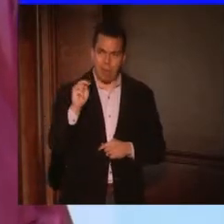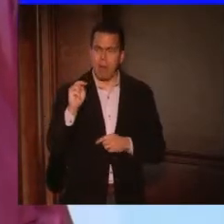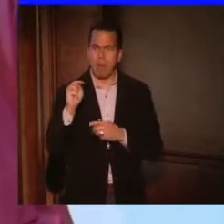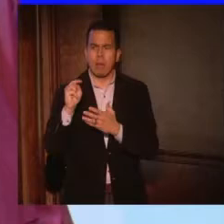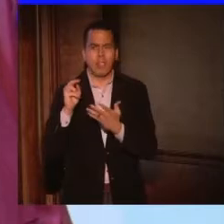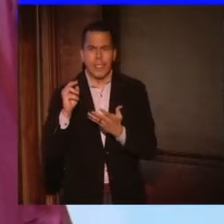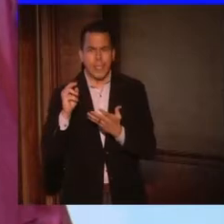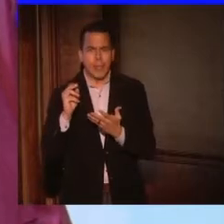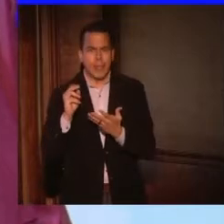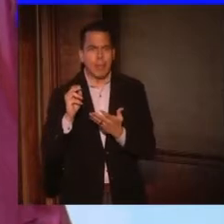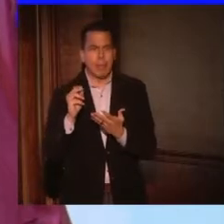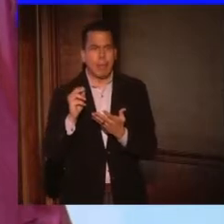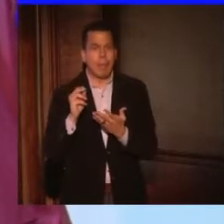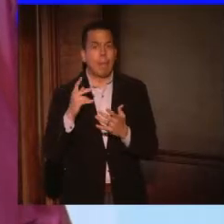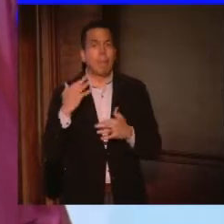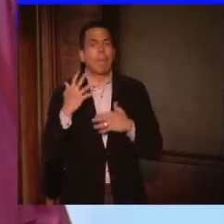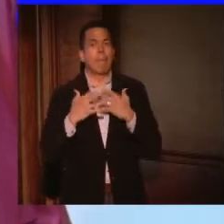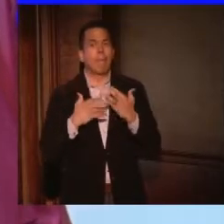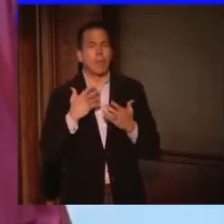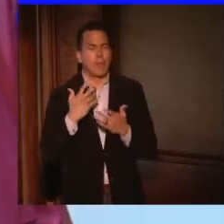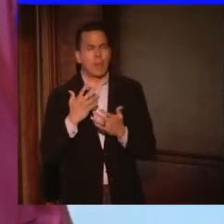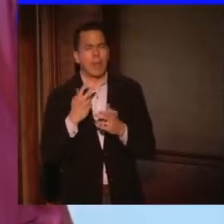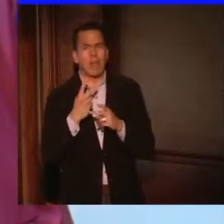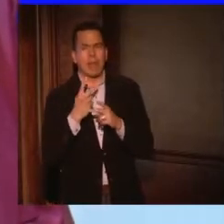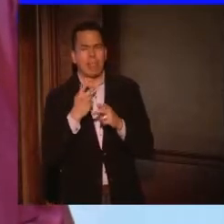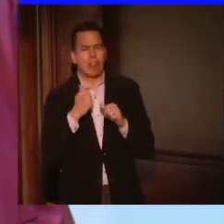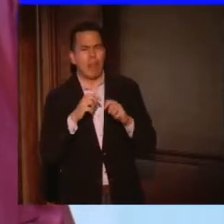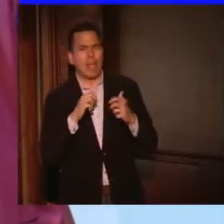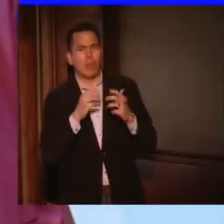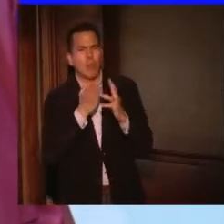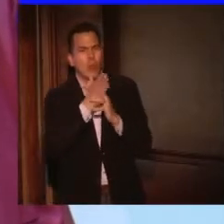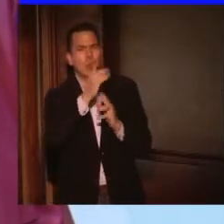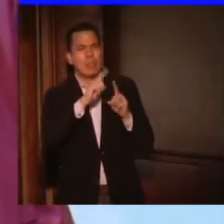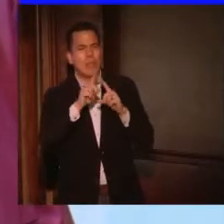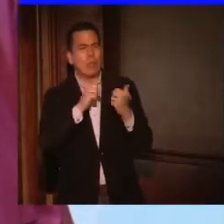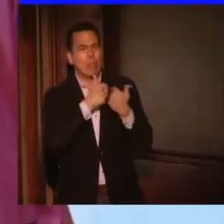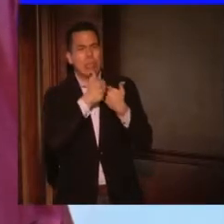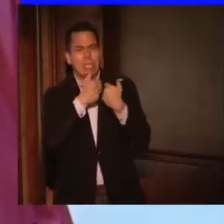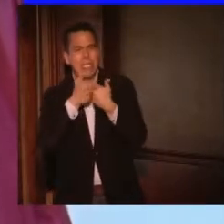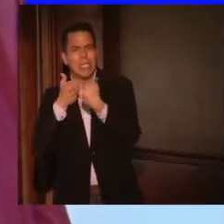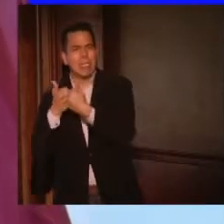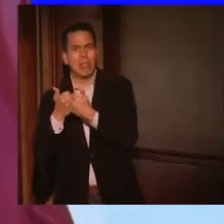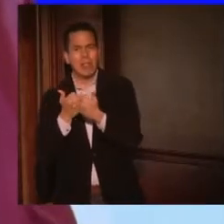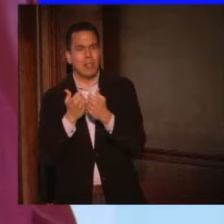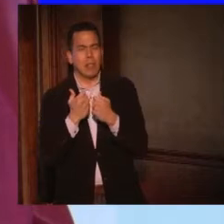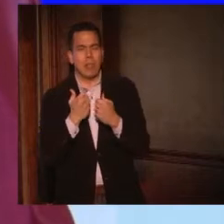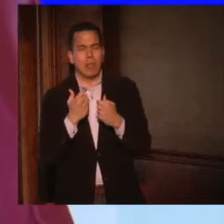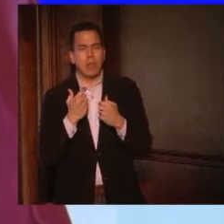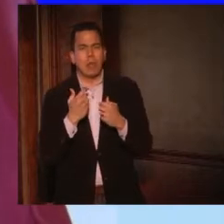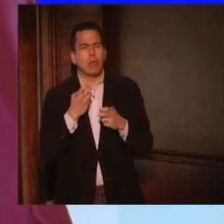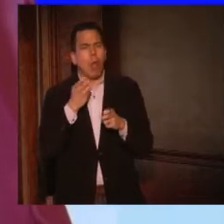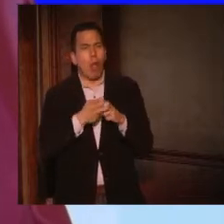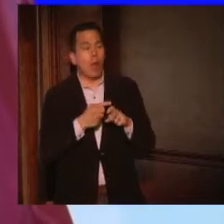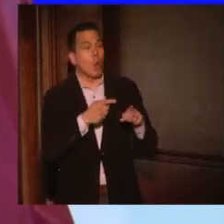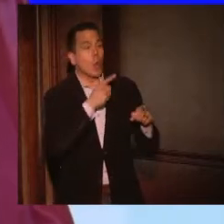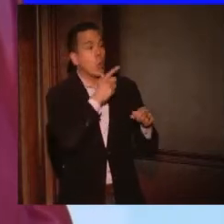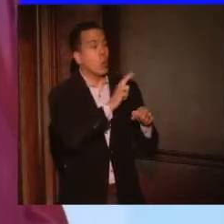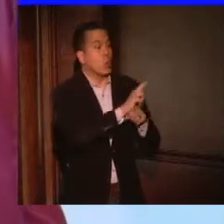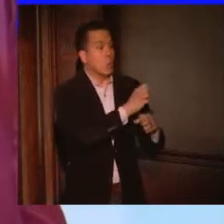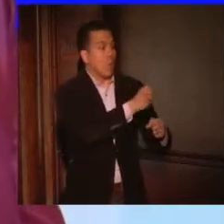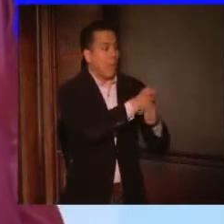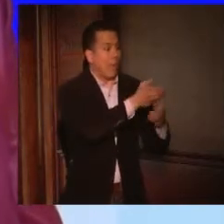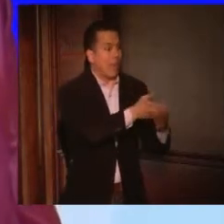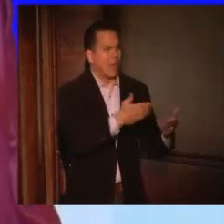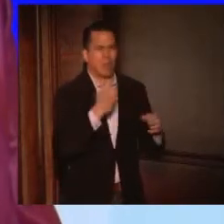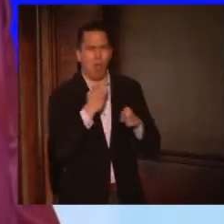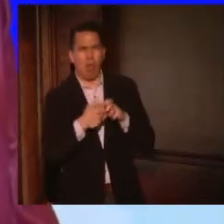then the number of users was increasing in different part of the province in Afghanistan. It was so difficult to pay them. And then my